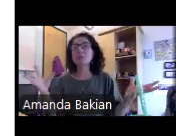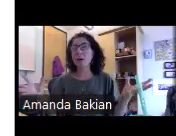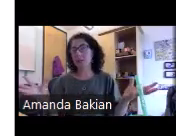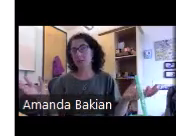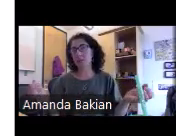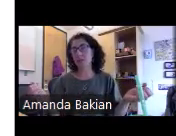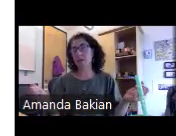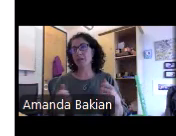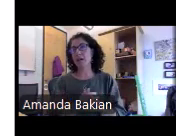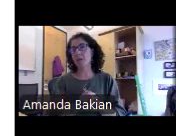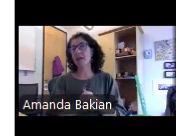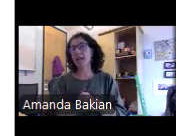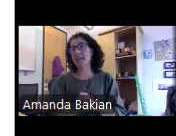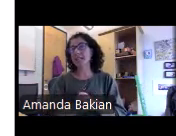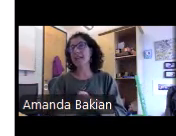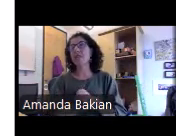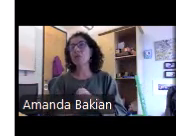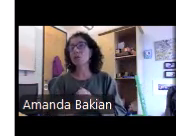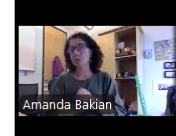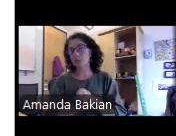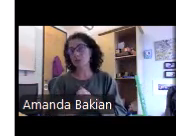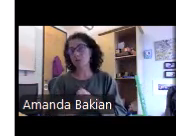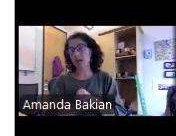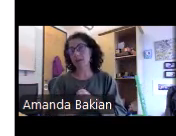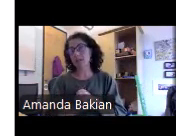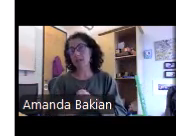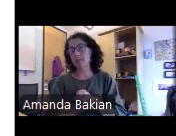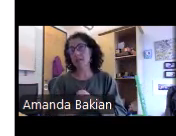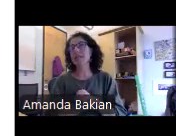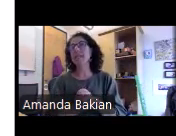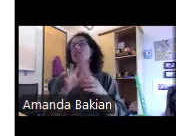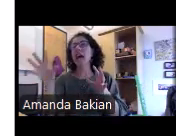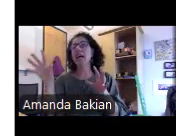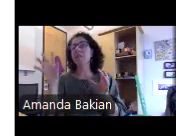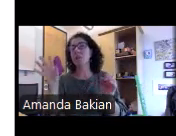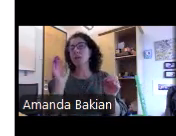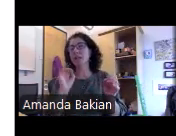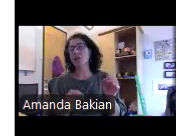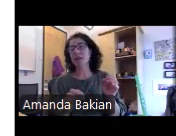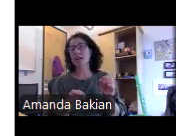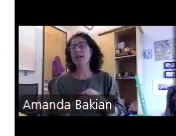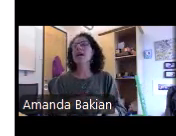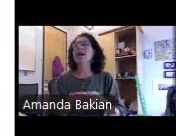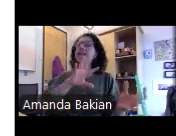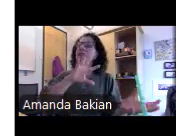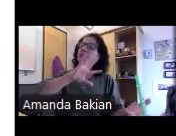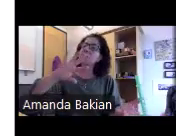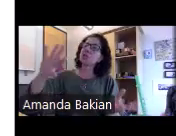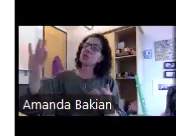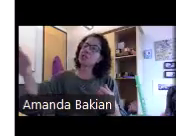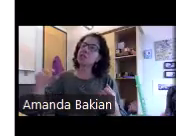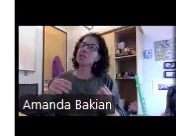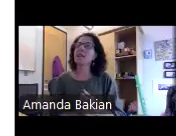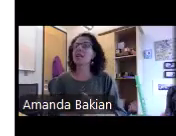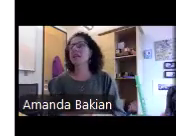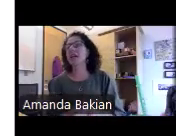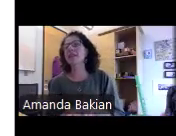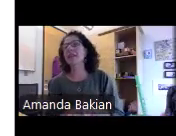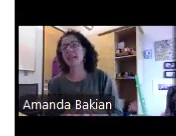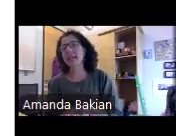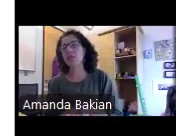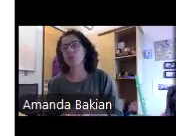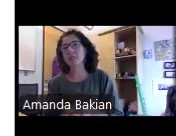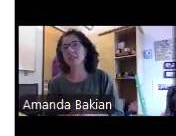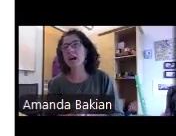complete a count as possible of the number of 8 and 4-year-old children with autism in each ADDM network area, and then to look at changes